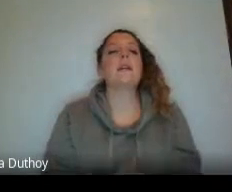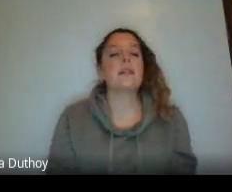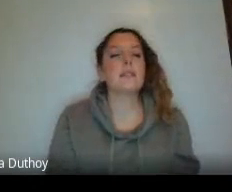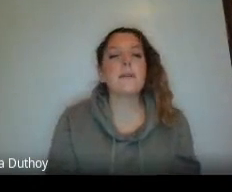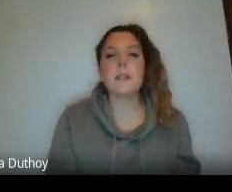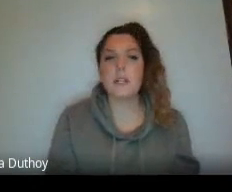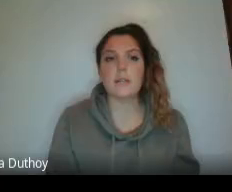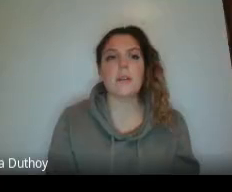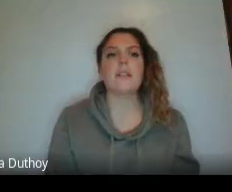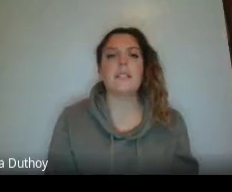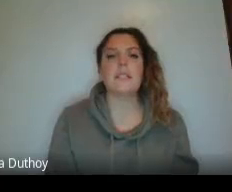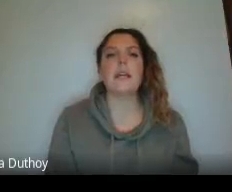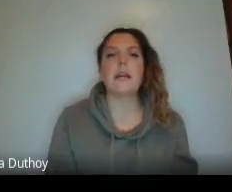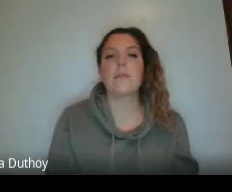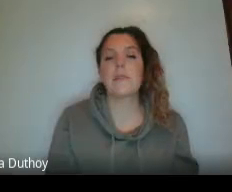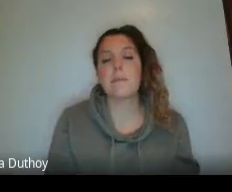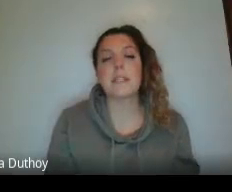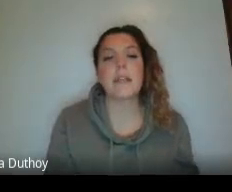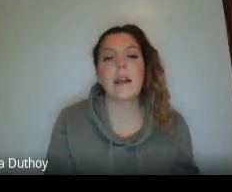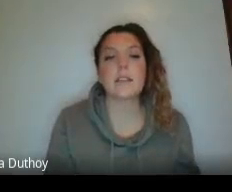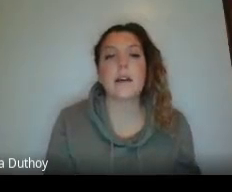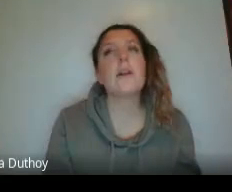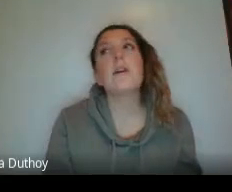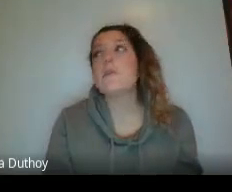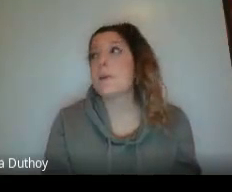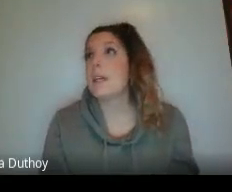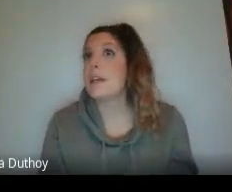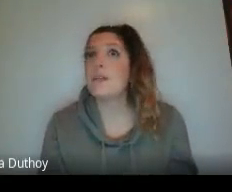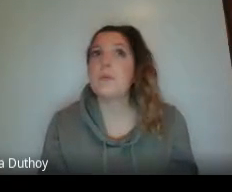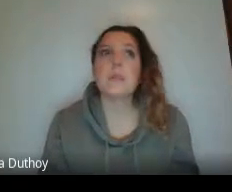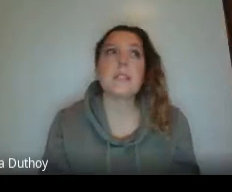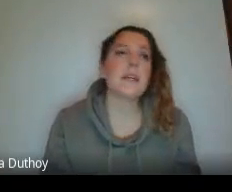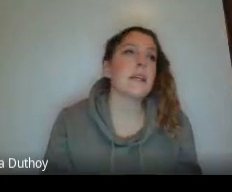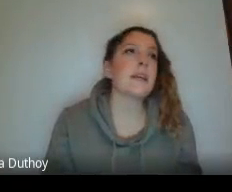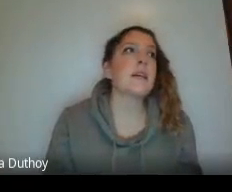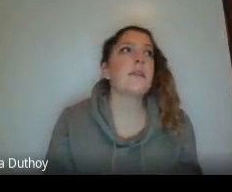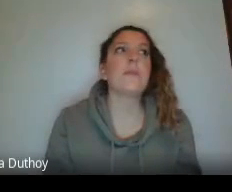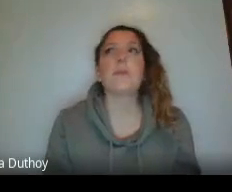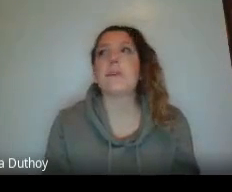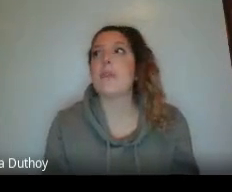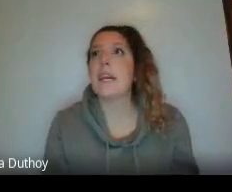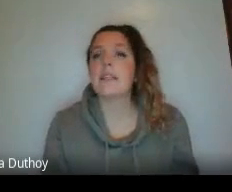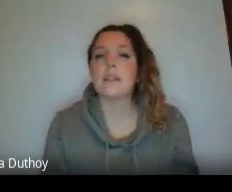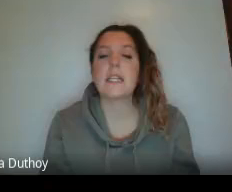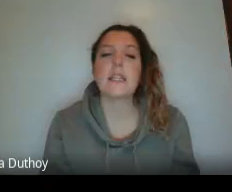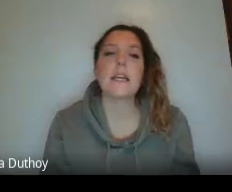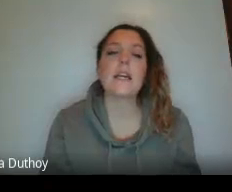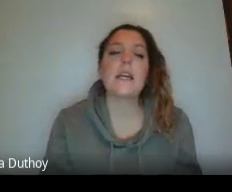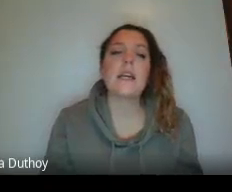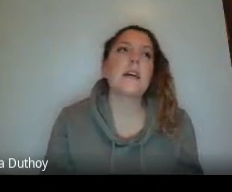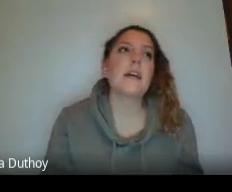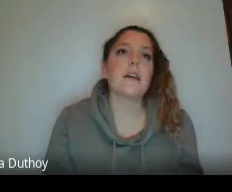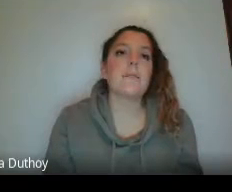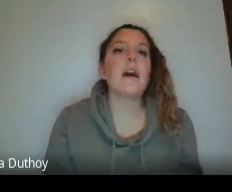All right. Today we're going to talk about listing and what that means in ASL. So in English, when we say or when we write something